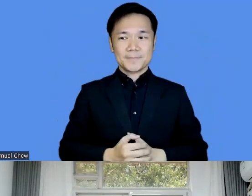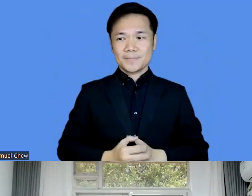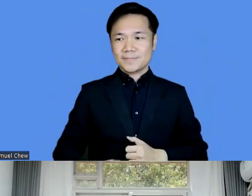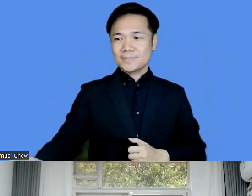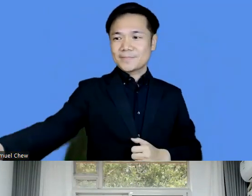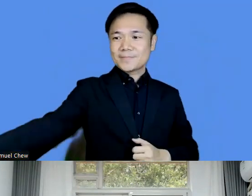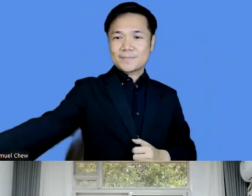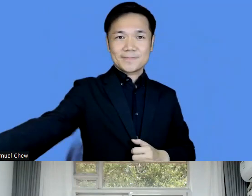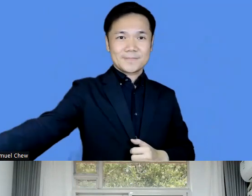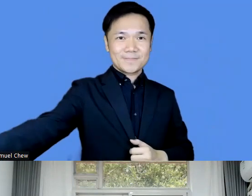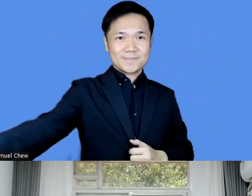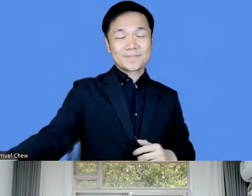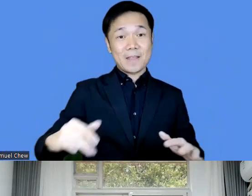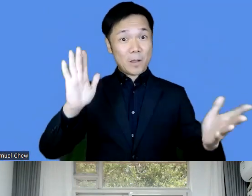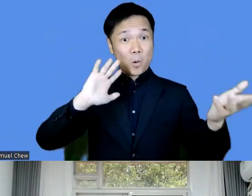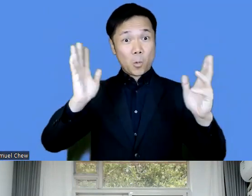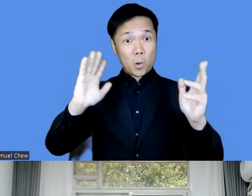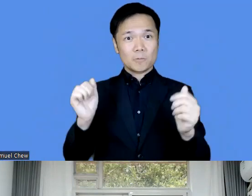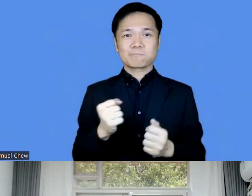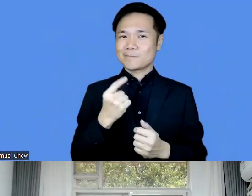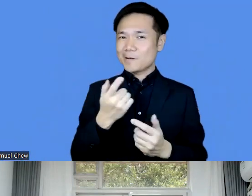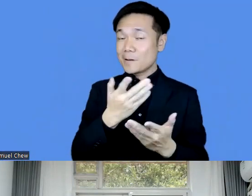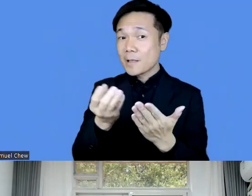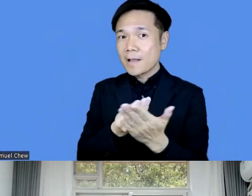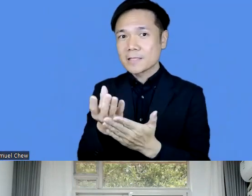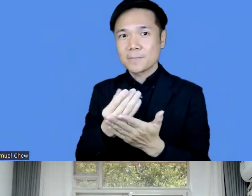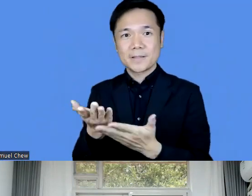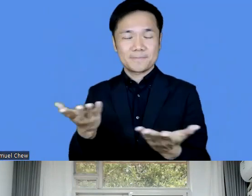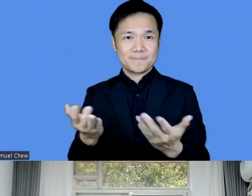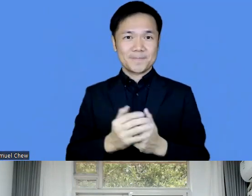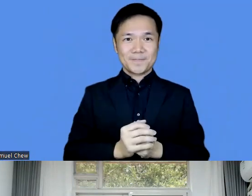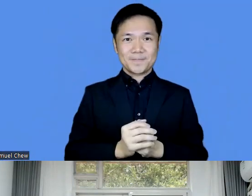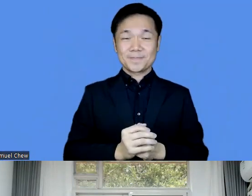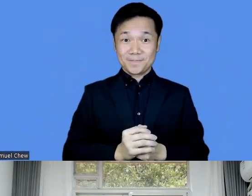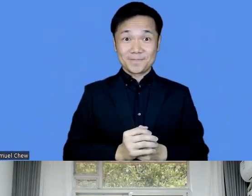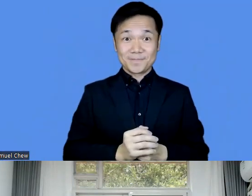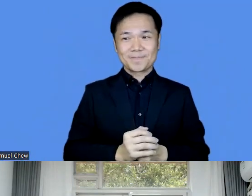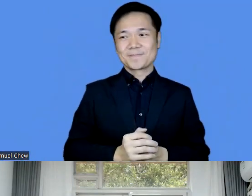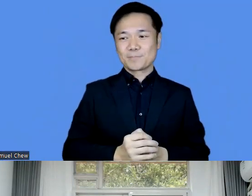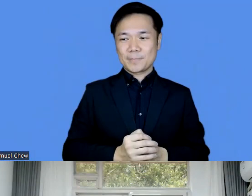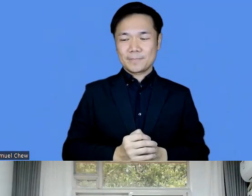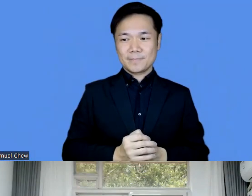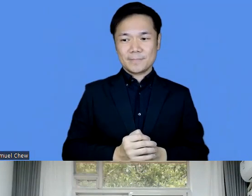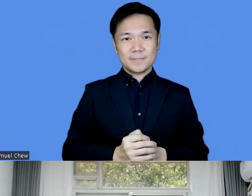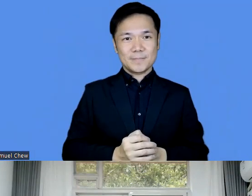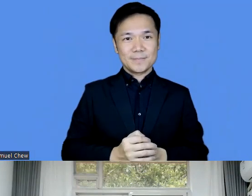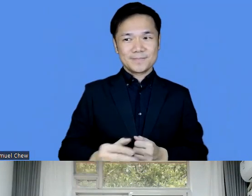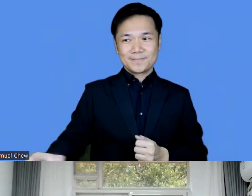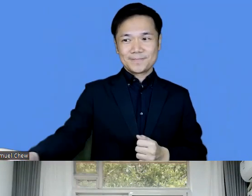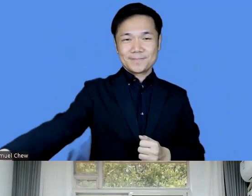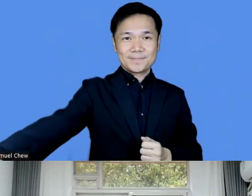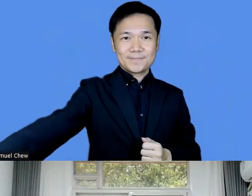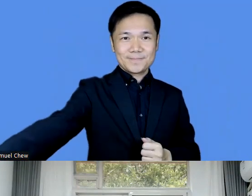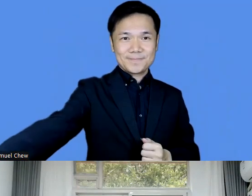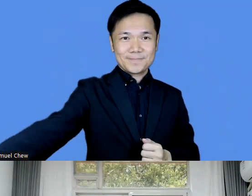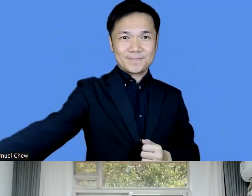other accessibility resources available for this webinar. We hope